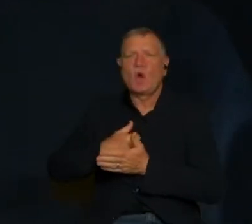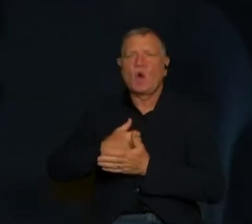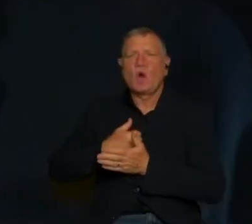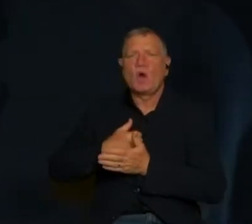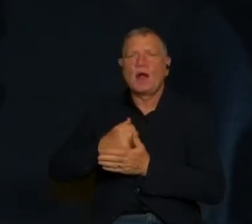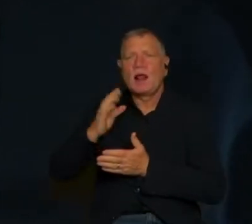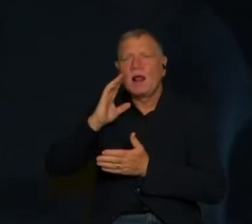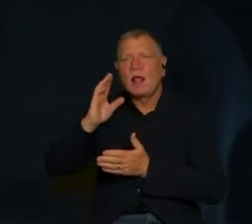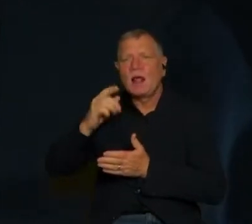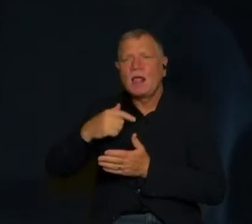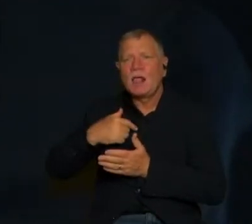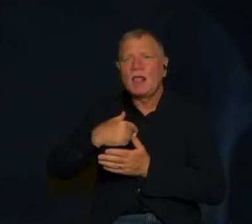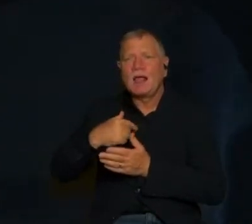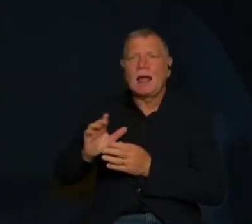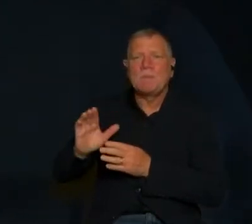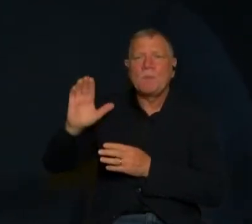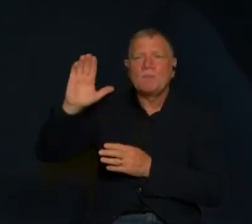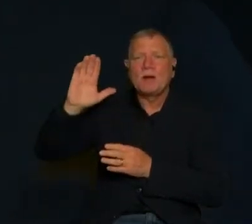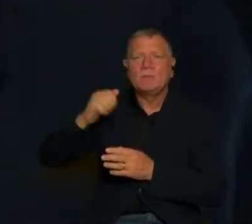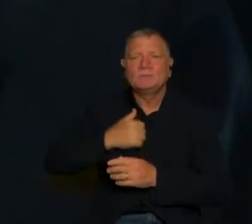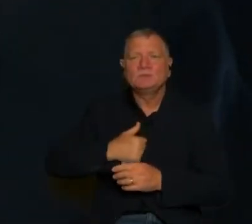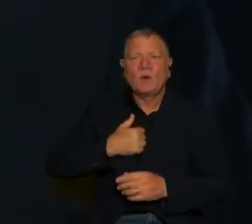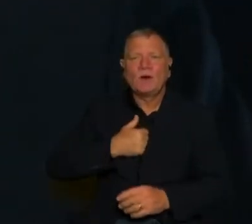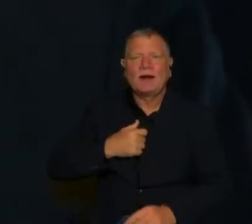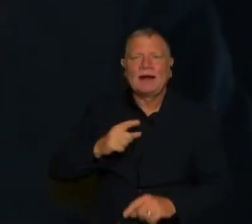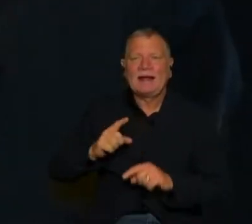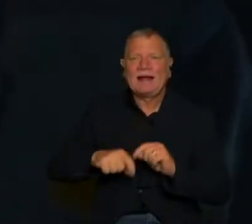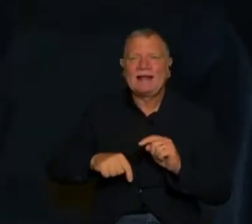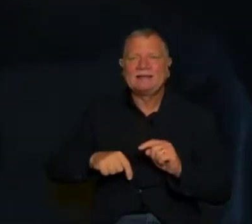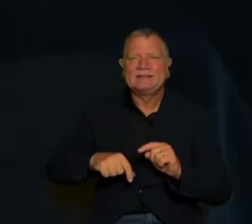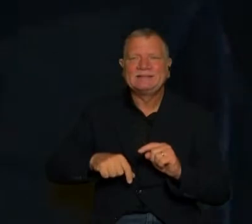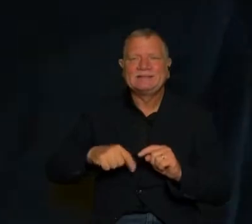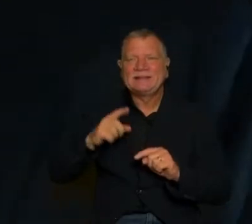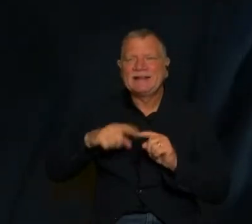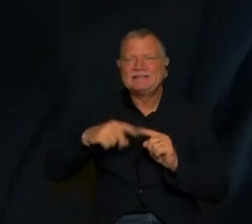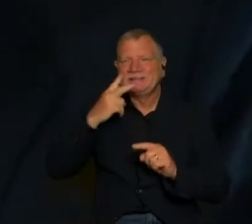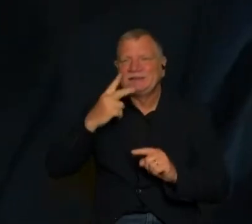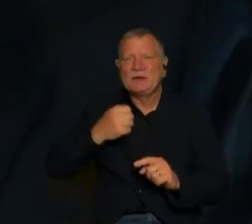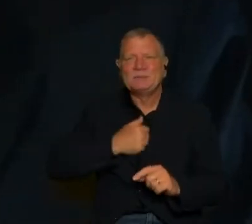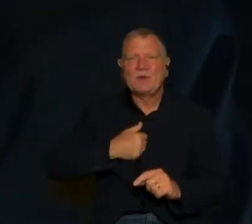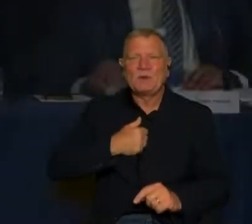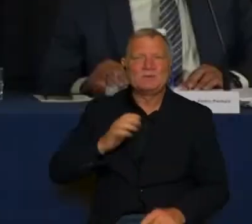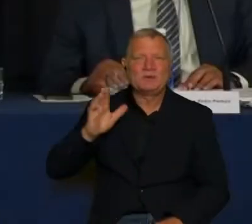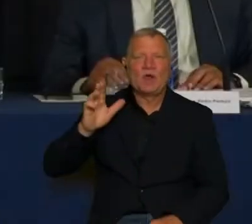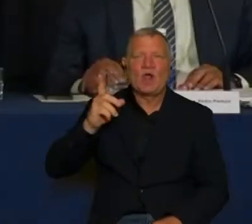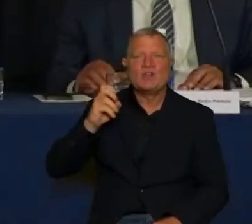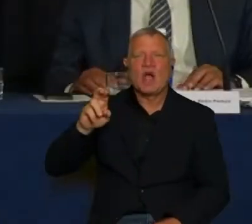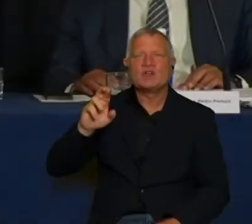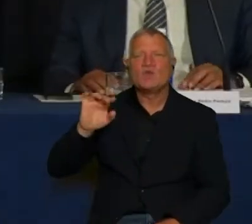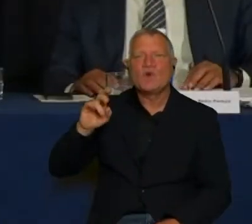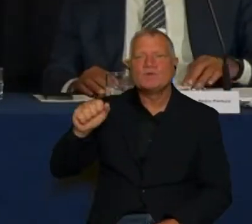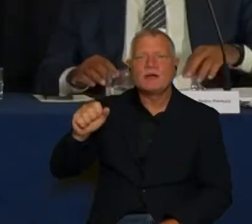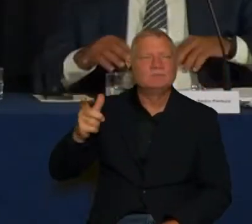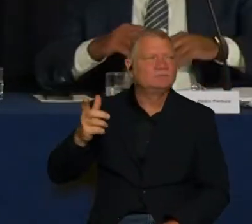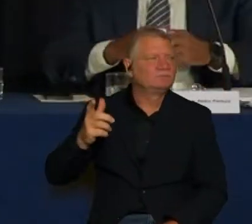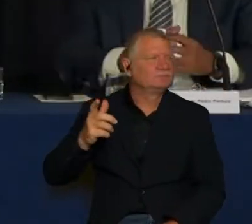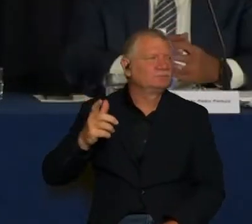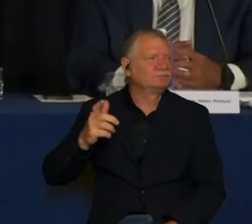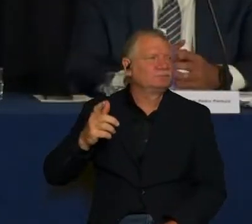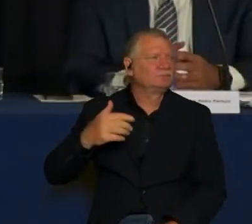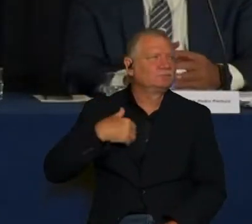Mr. Chairman, I raised my hand. Oh, I'm sorry. I can't. We can't see you. Sorry, Dr. Rosa Beatty. Thank